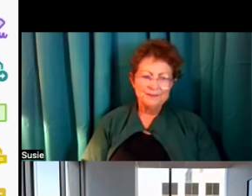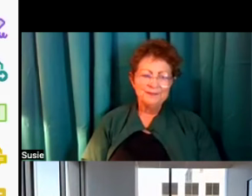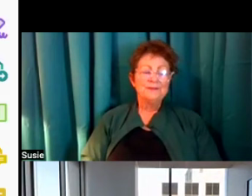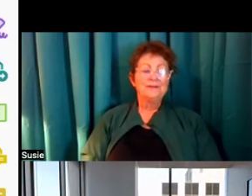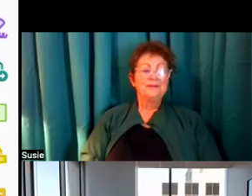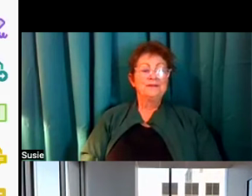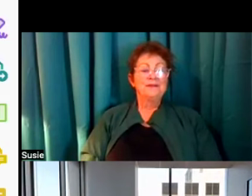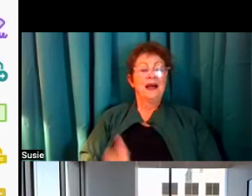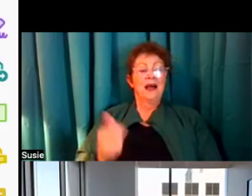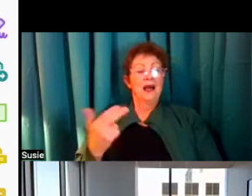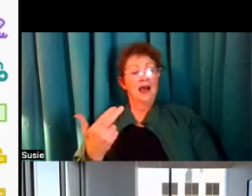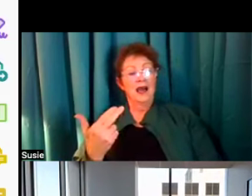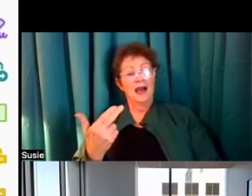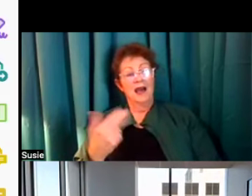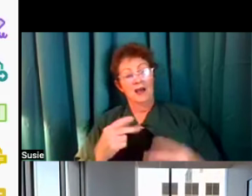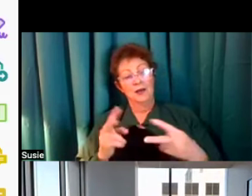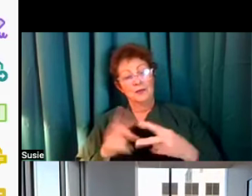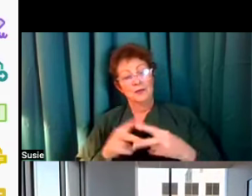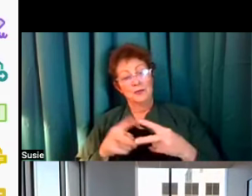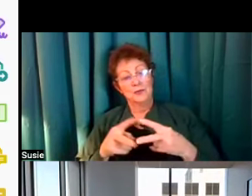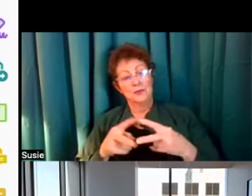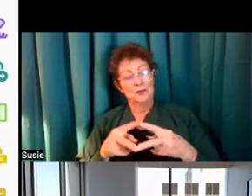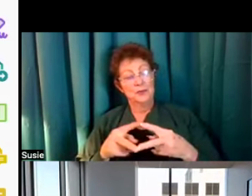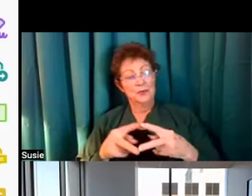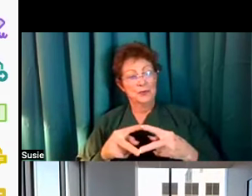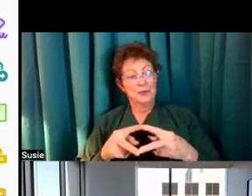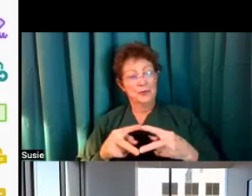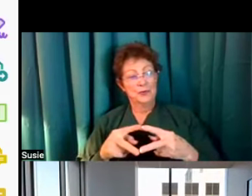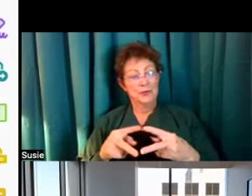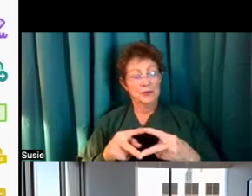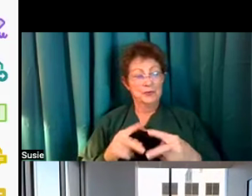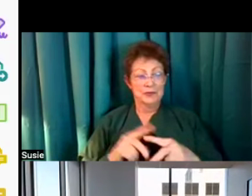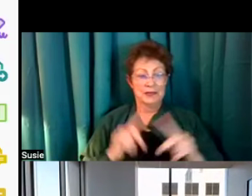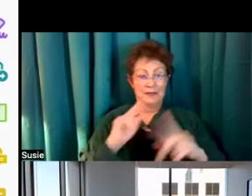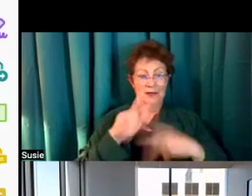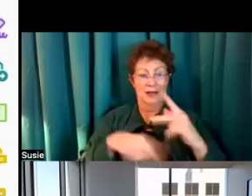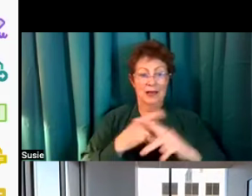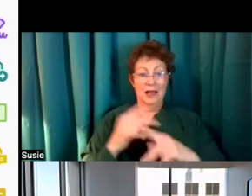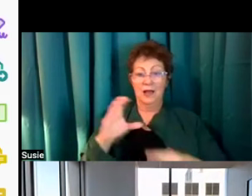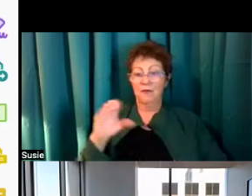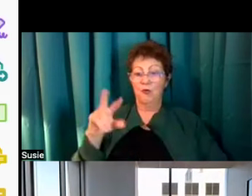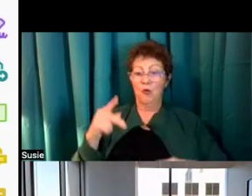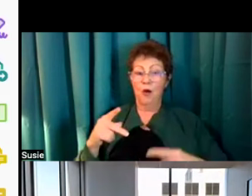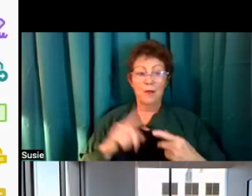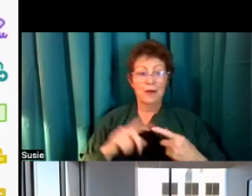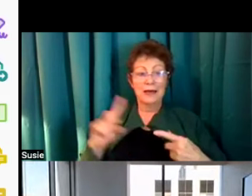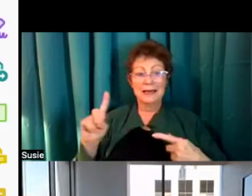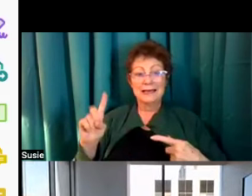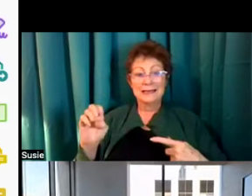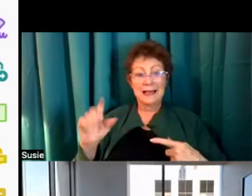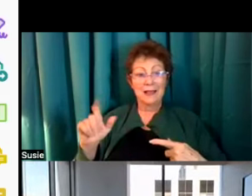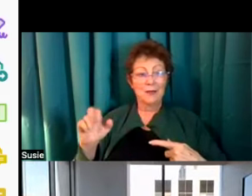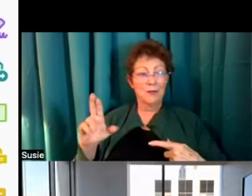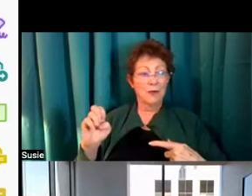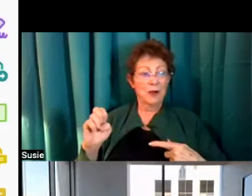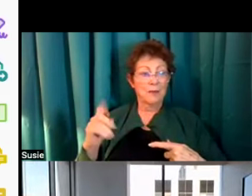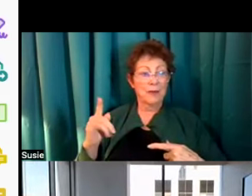And so then two other kind of alternative forms of corporation are the Delaware Public Benefit